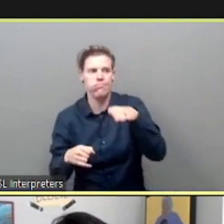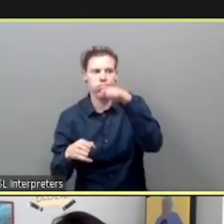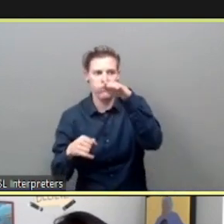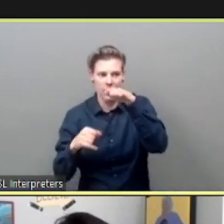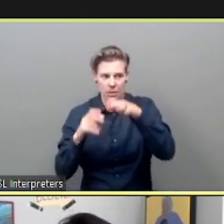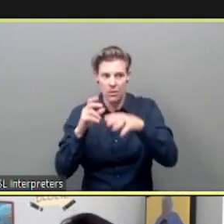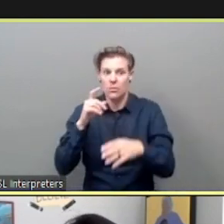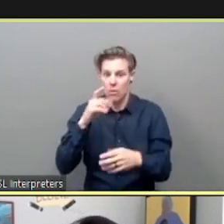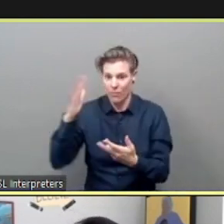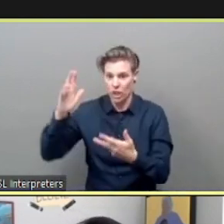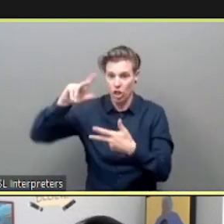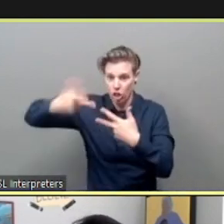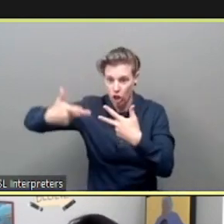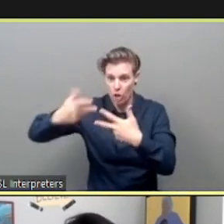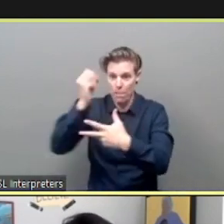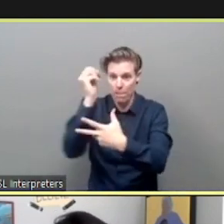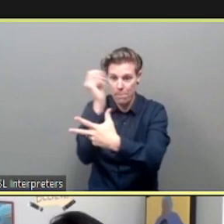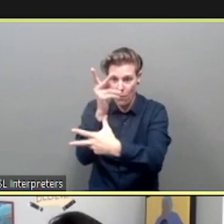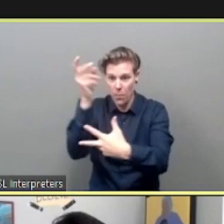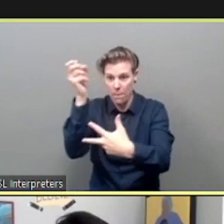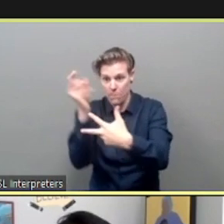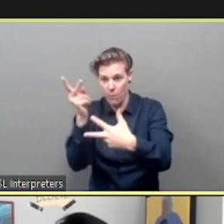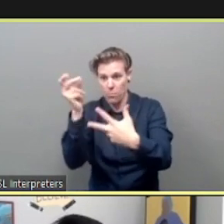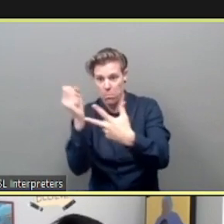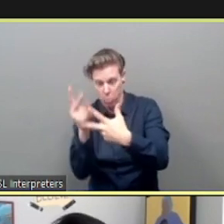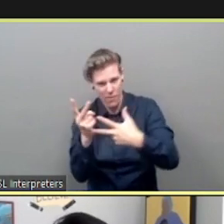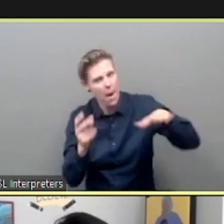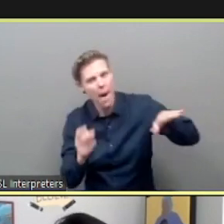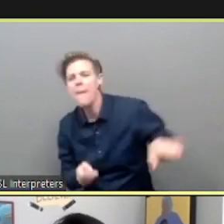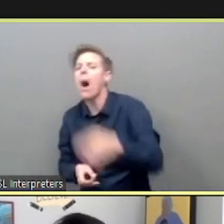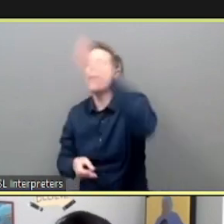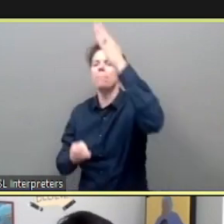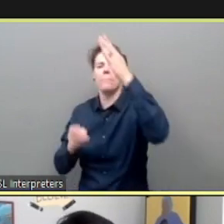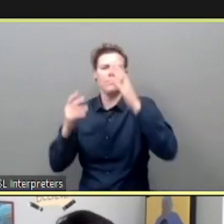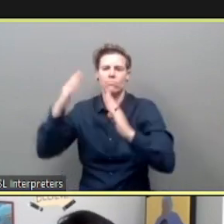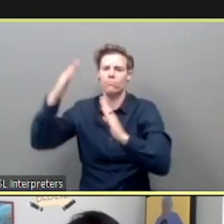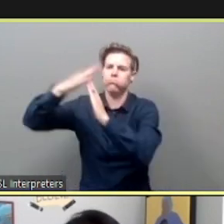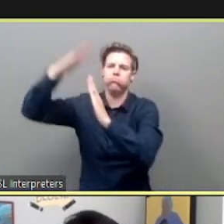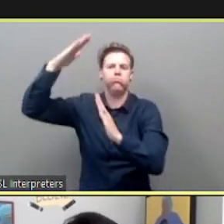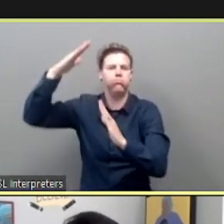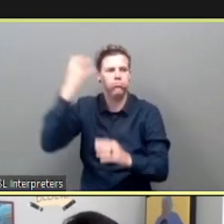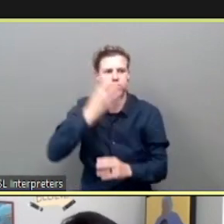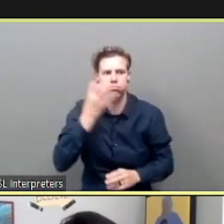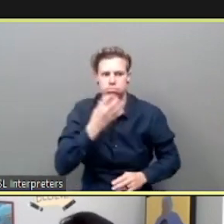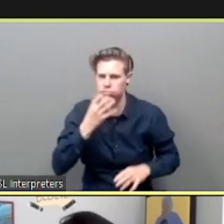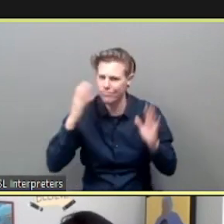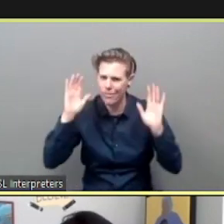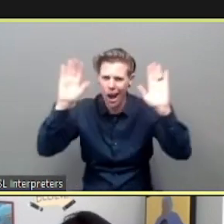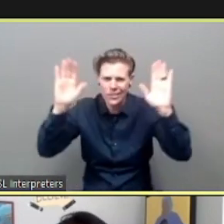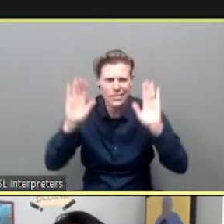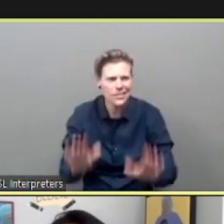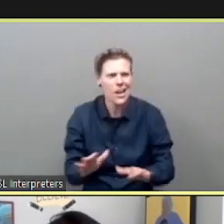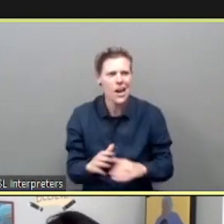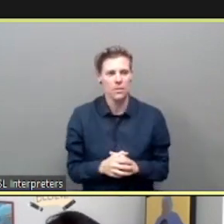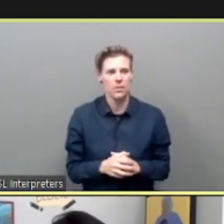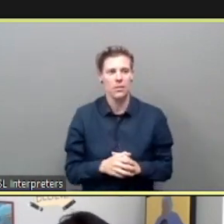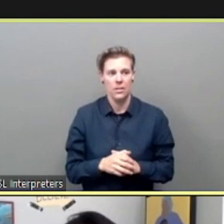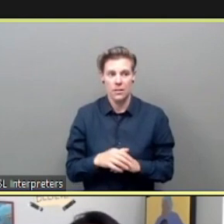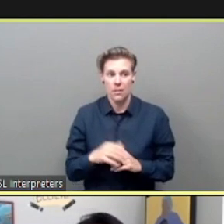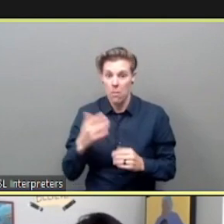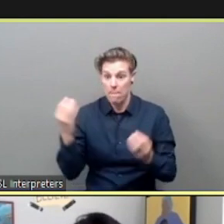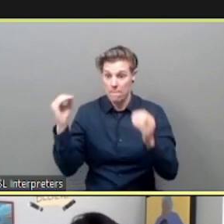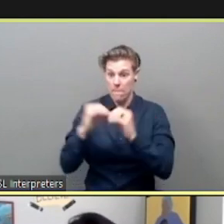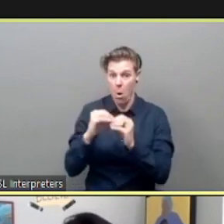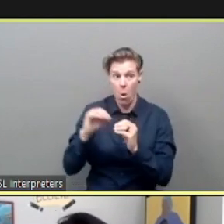we see another uptick. So, this is great because we are seeing higher cases. So the more we get boosted, the more we